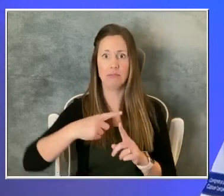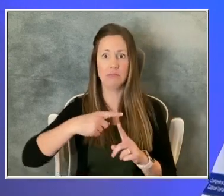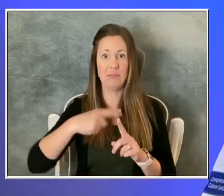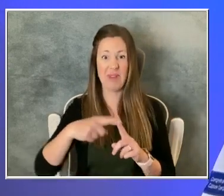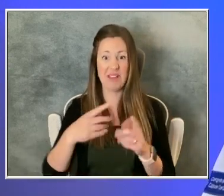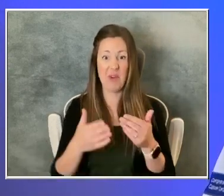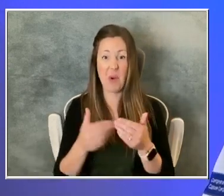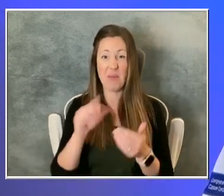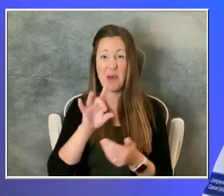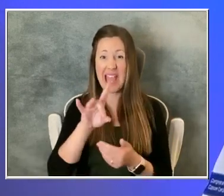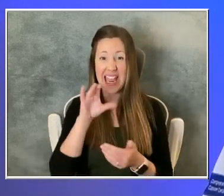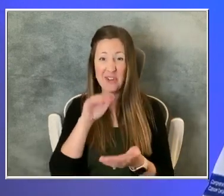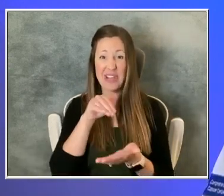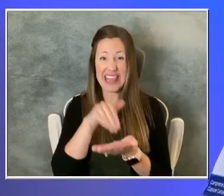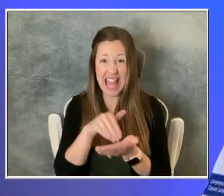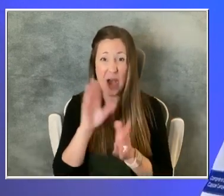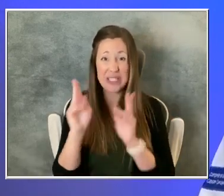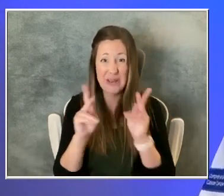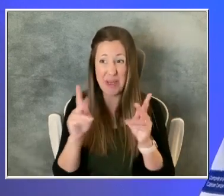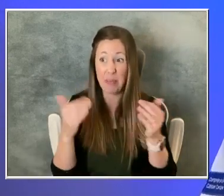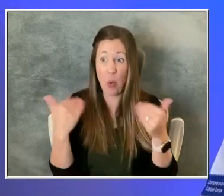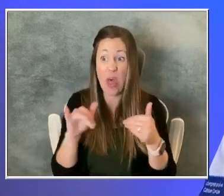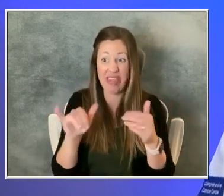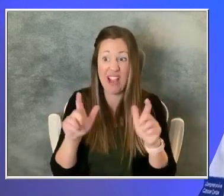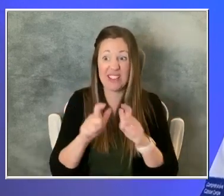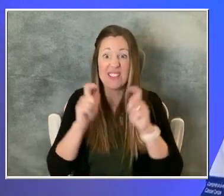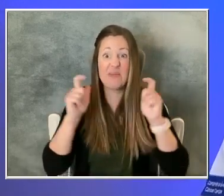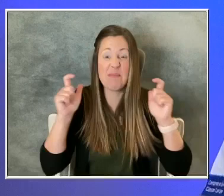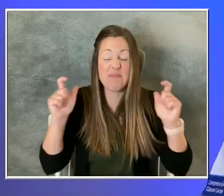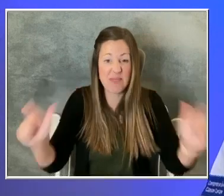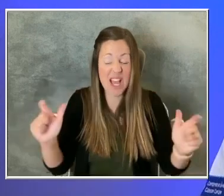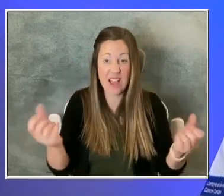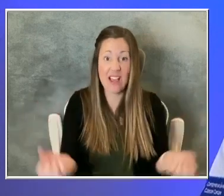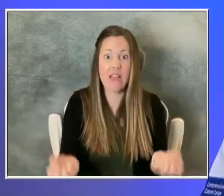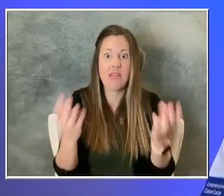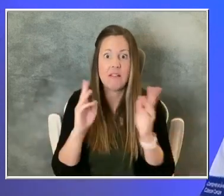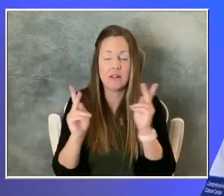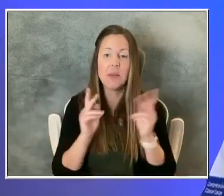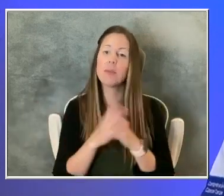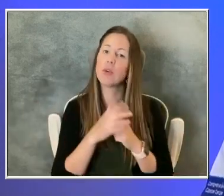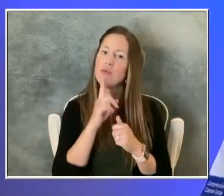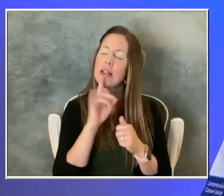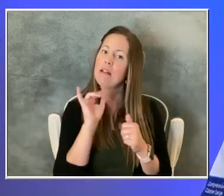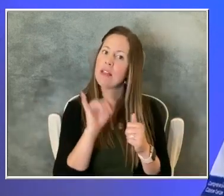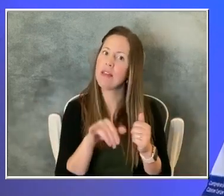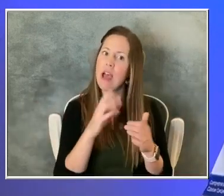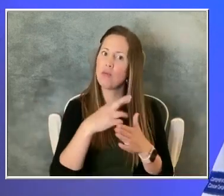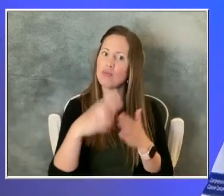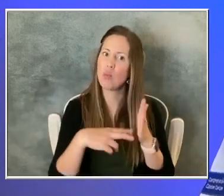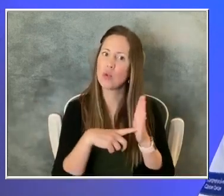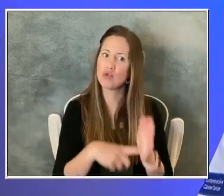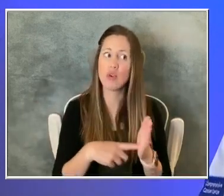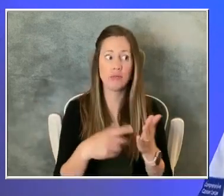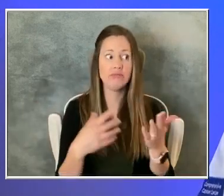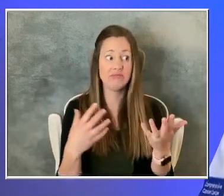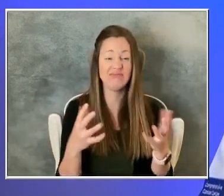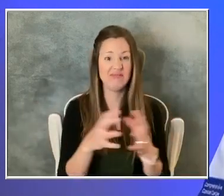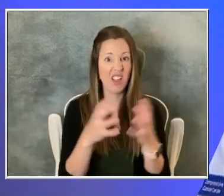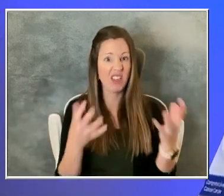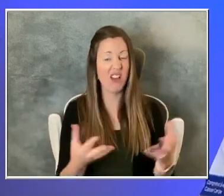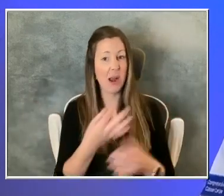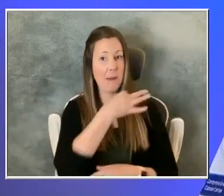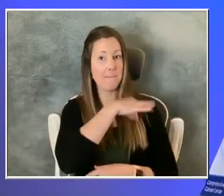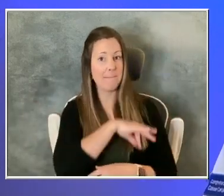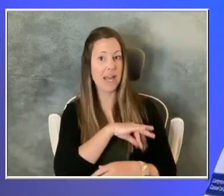800,000 people that participated in this study. That's a lot. And it did demonstrate significant benefits in